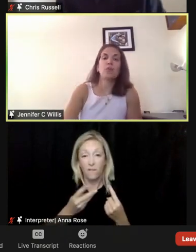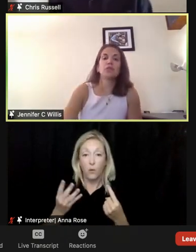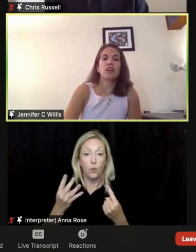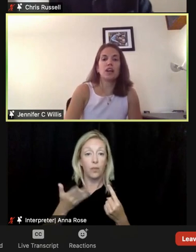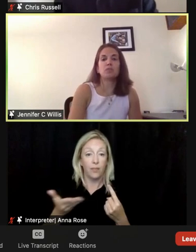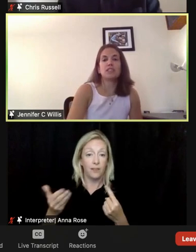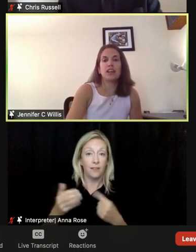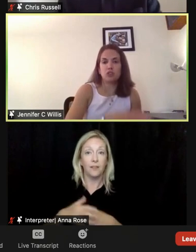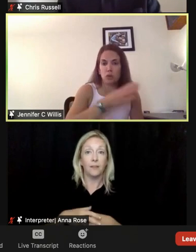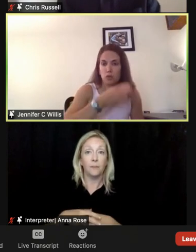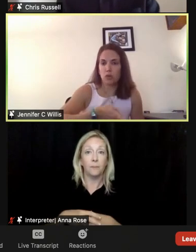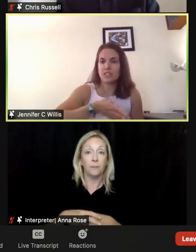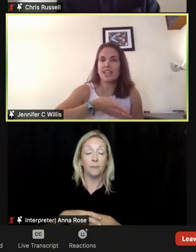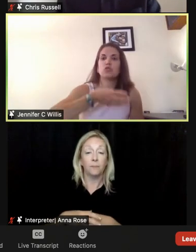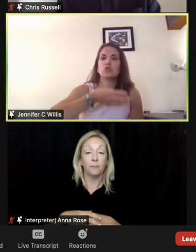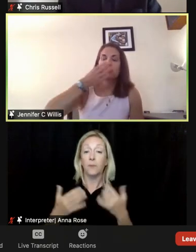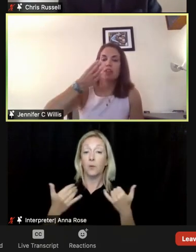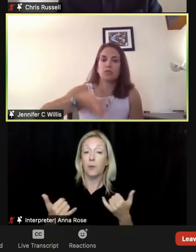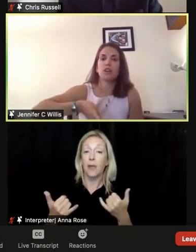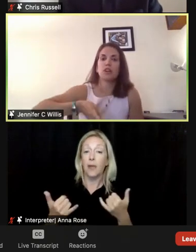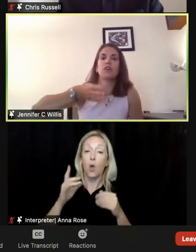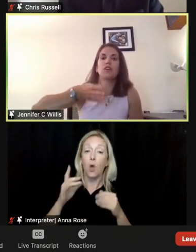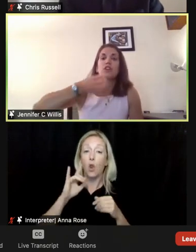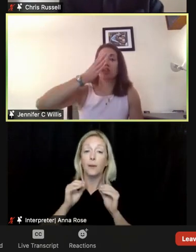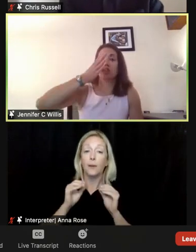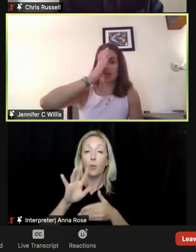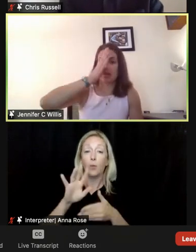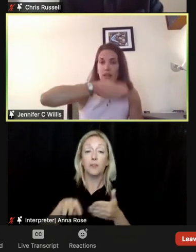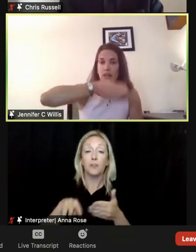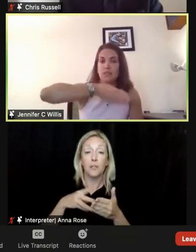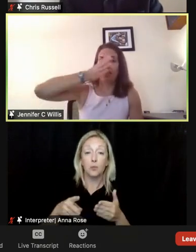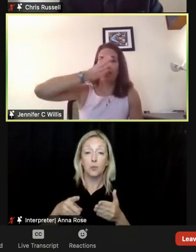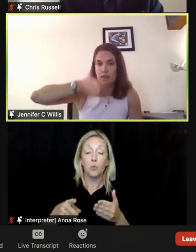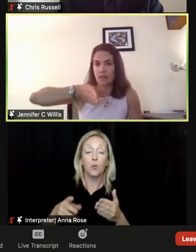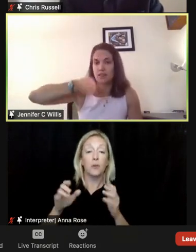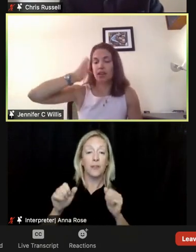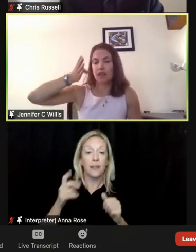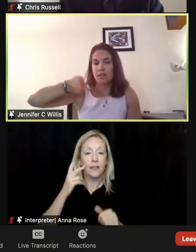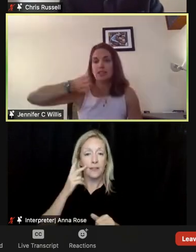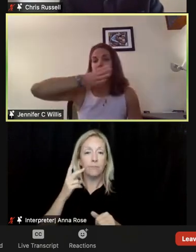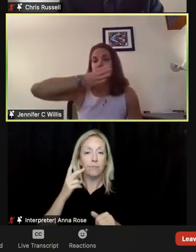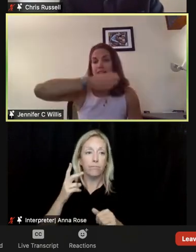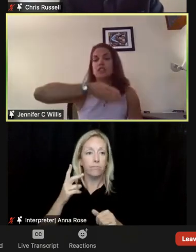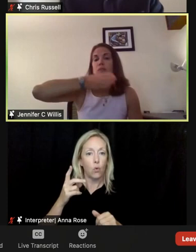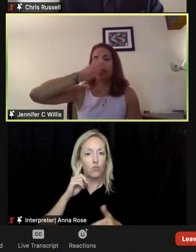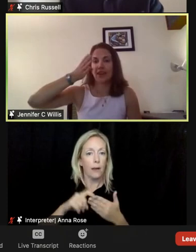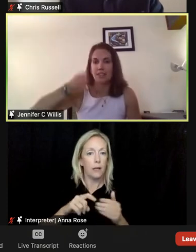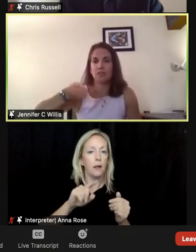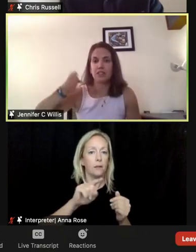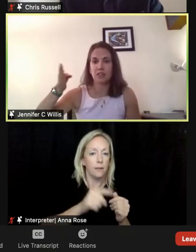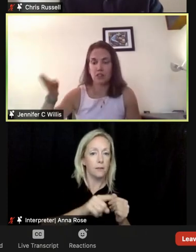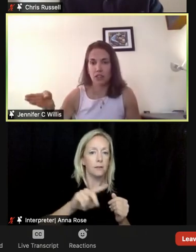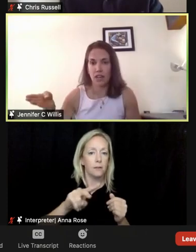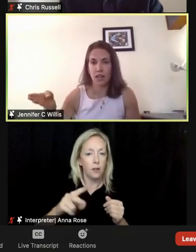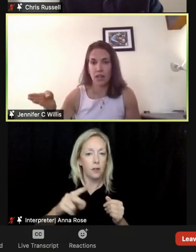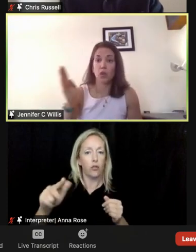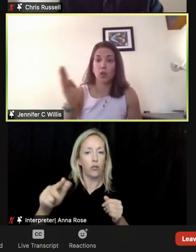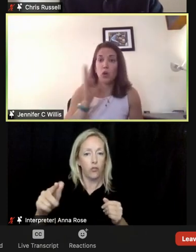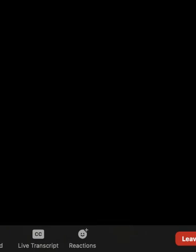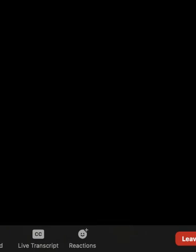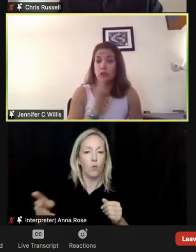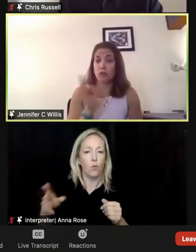So now we're setting up a schedule, more of a schedule for them to kind of follow. We're doing this and then this and then this, and anticipate the activities of